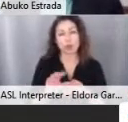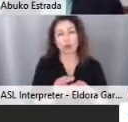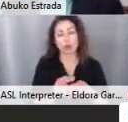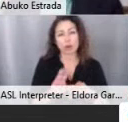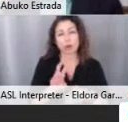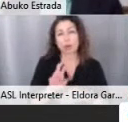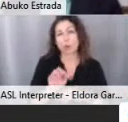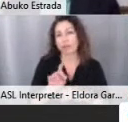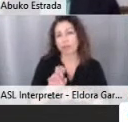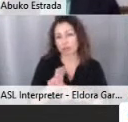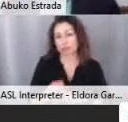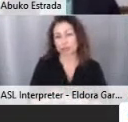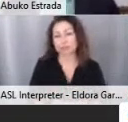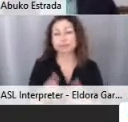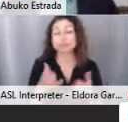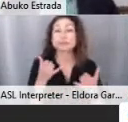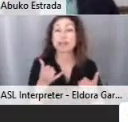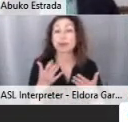Next slide.